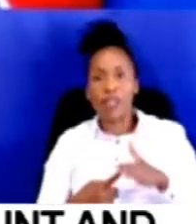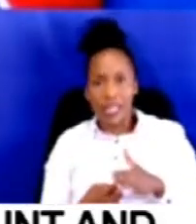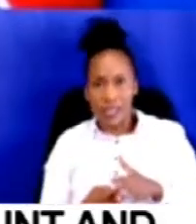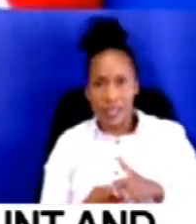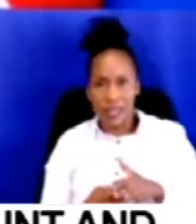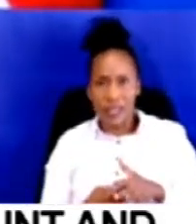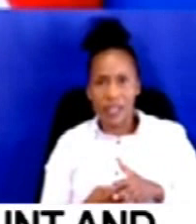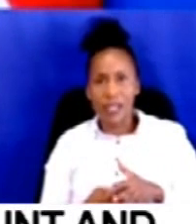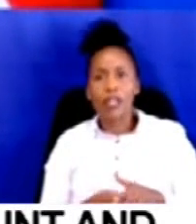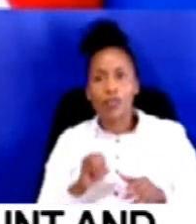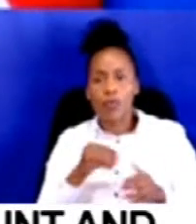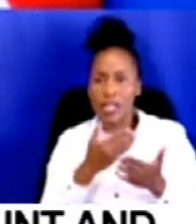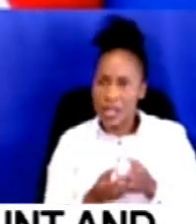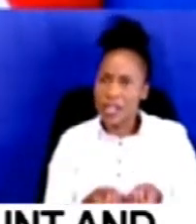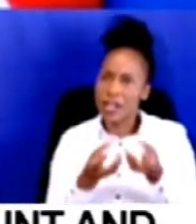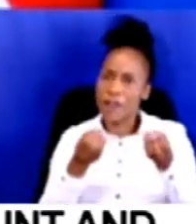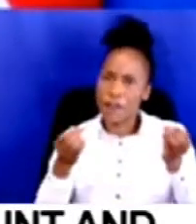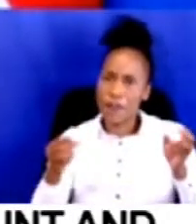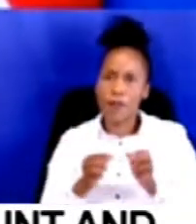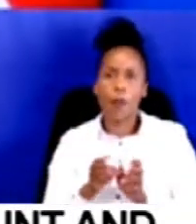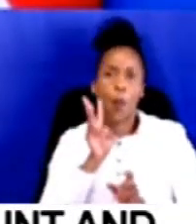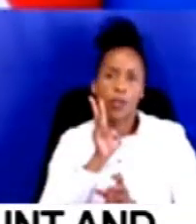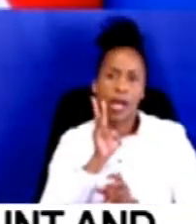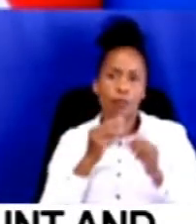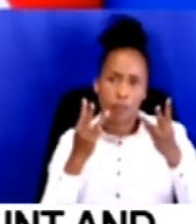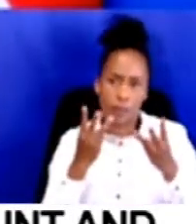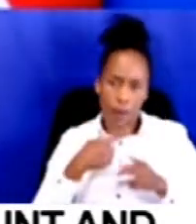be able to deliver water to our people.